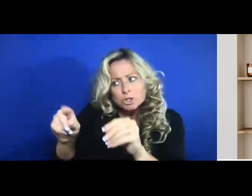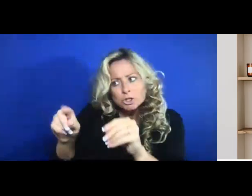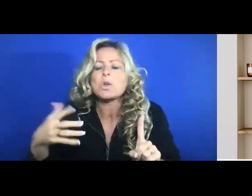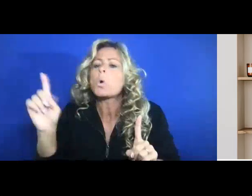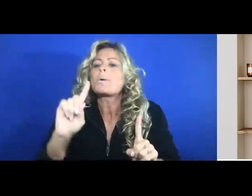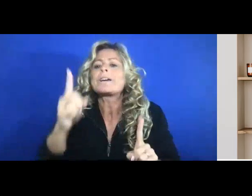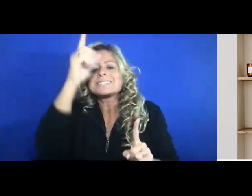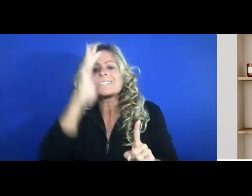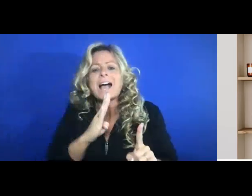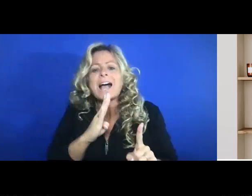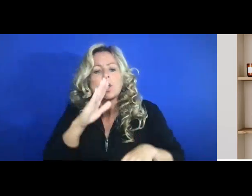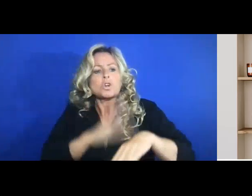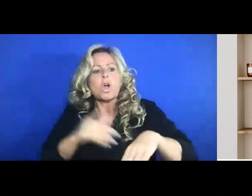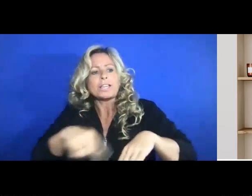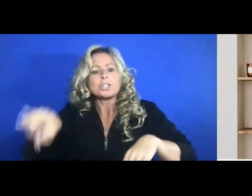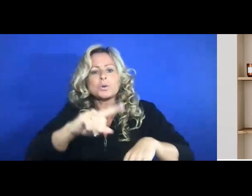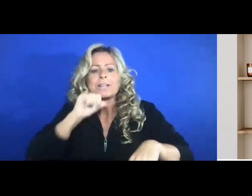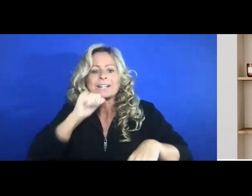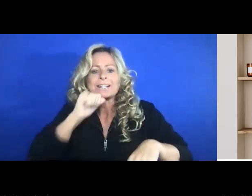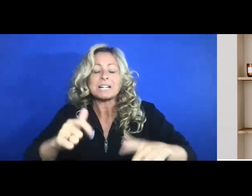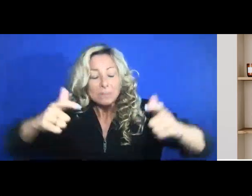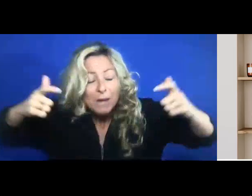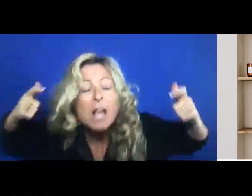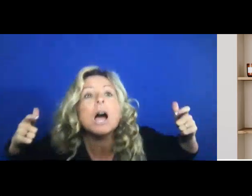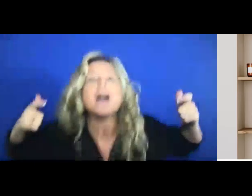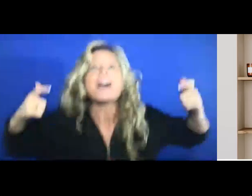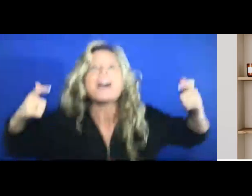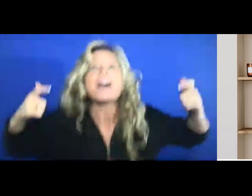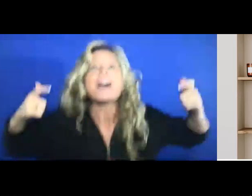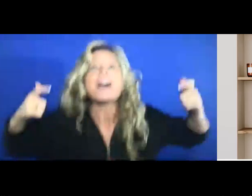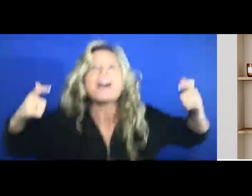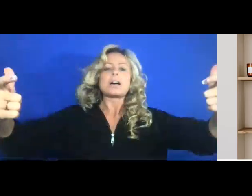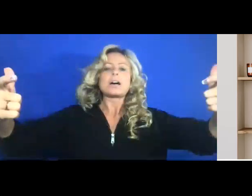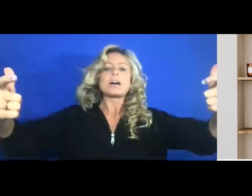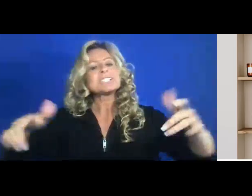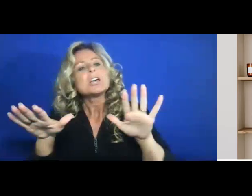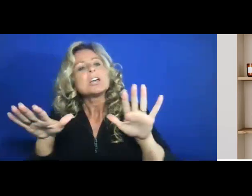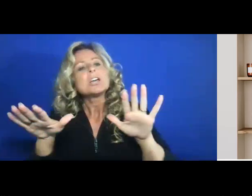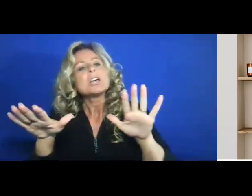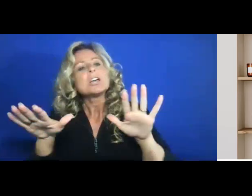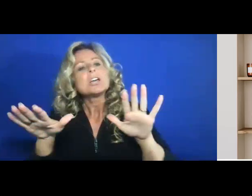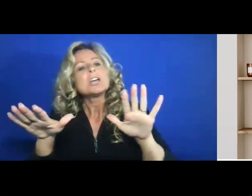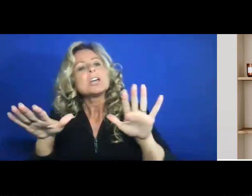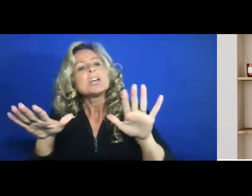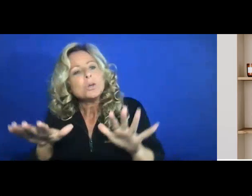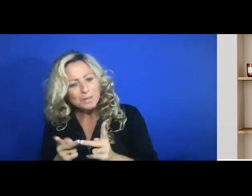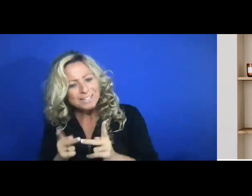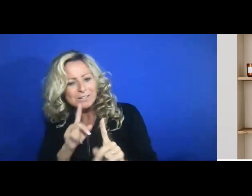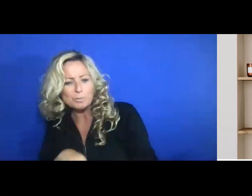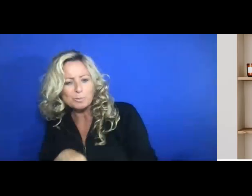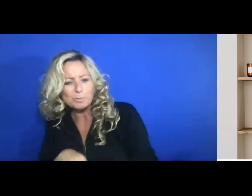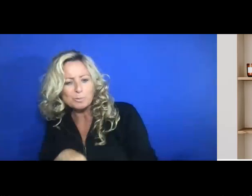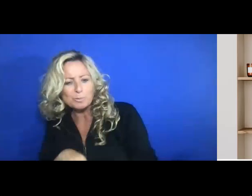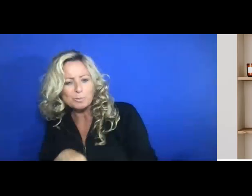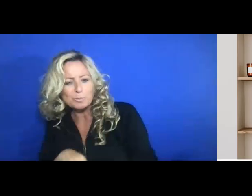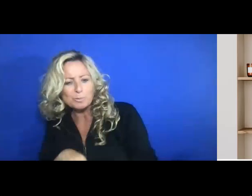I'm calling you to be in the bigness, in the largeness of the wind. It could be in the still small voice